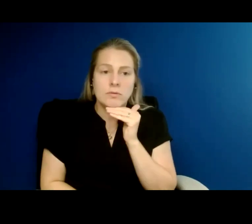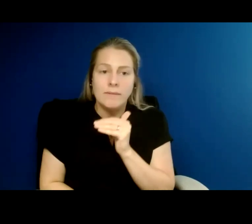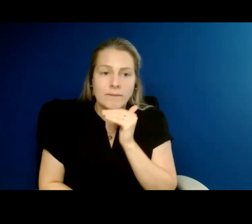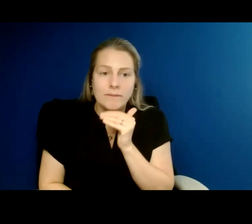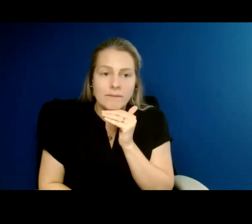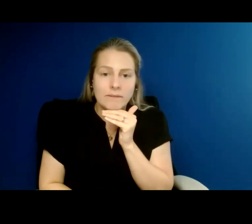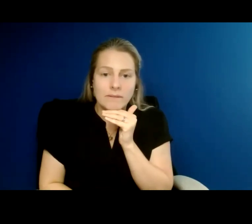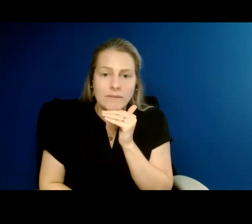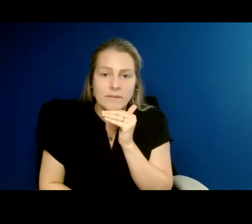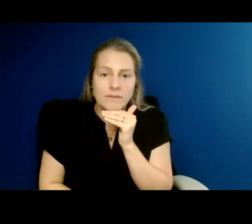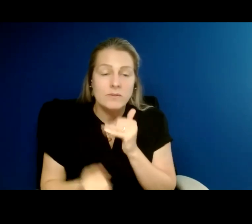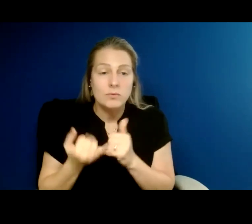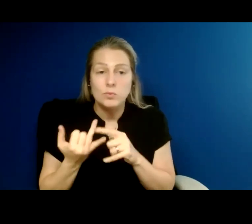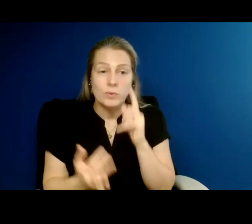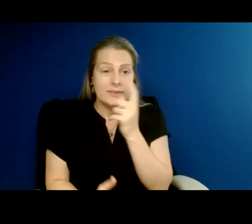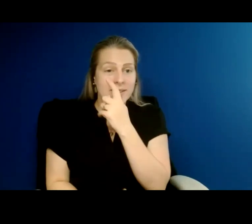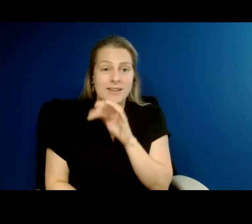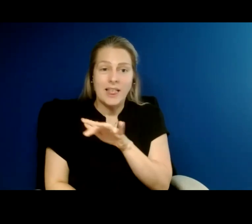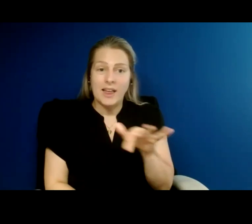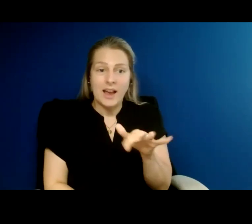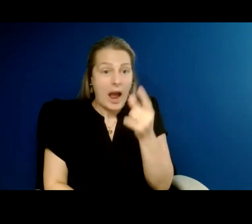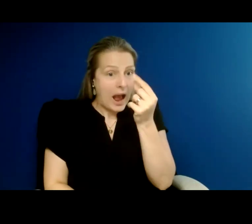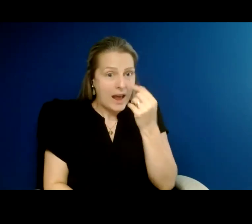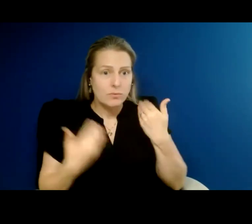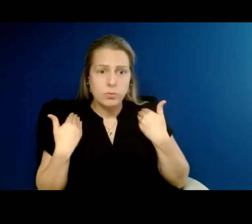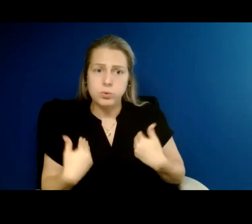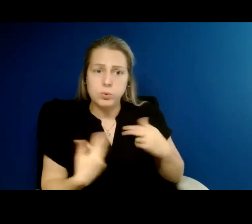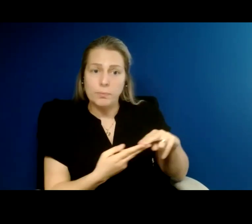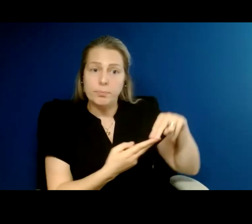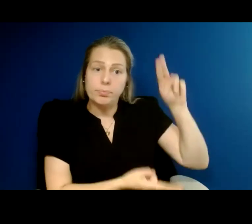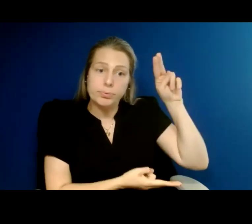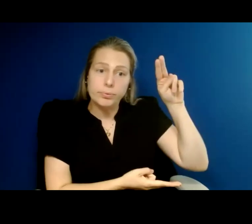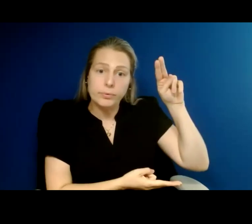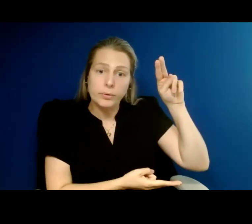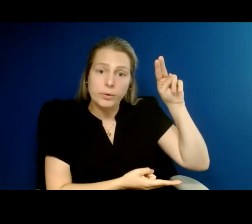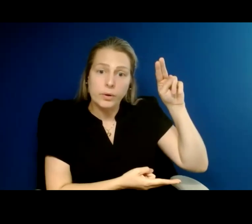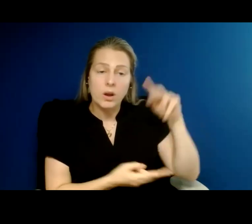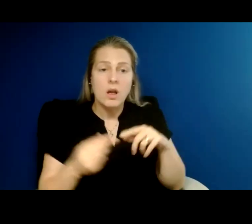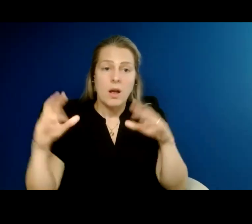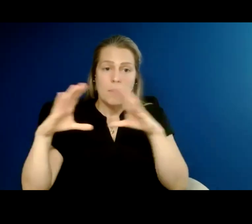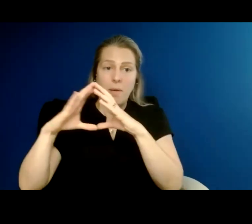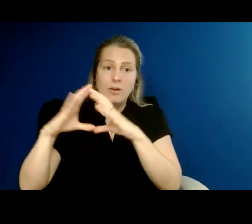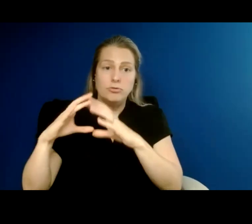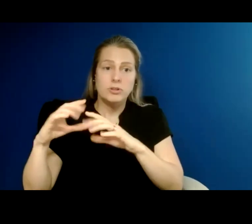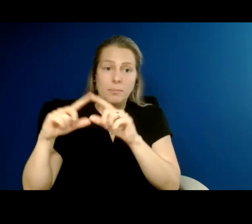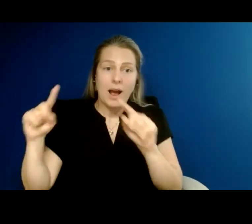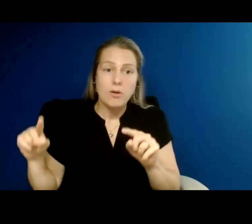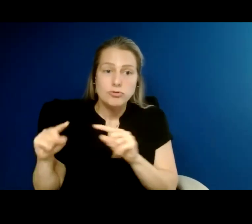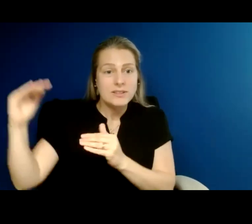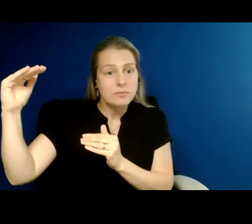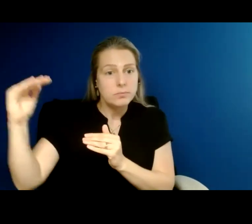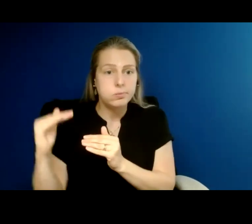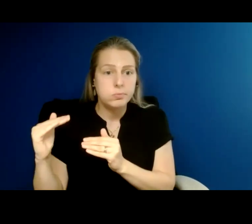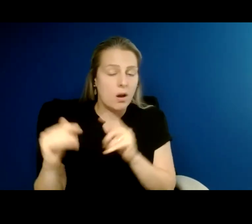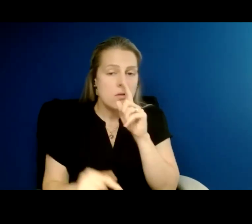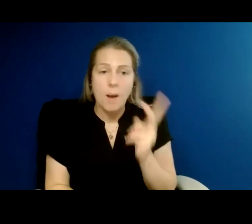So there is no evidence that I've seen that countries can combine growth and coming back within planetary boundaries. And it is therefore a